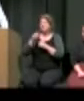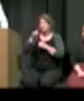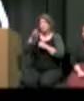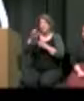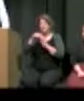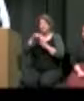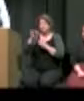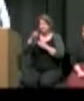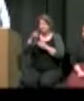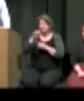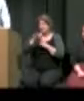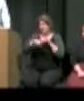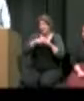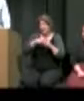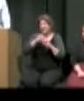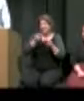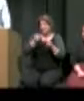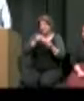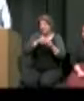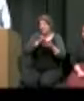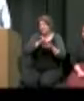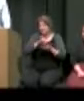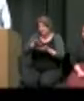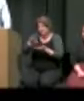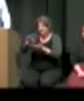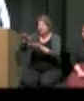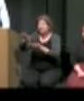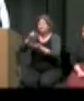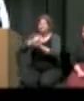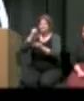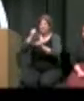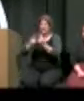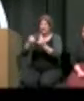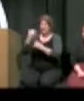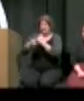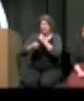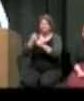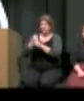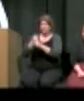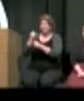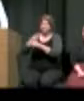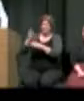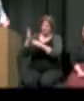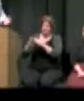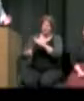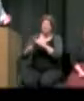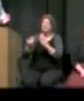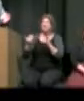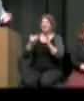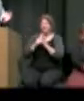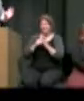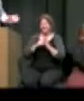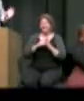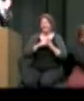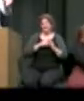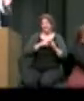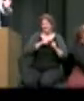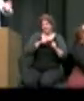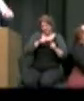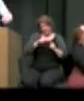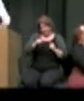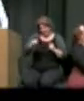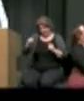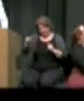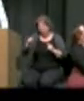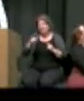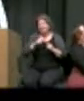100,000 yards of this sand upriver is scheduled to be completed by the end of this year. Again, we're working our way downstream to upstream